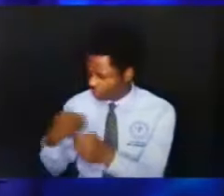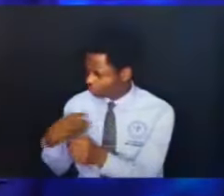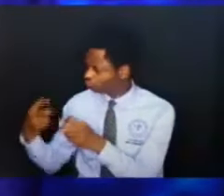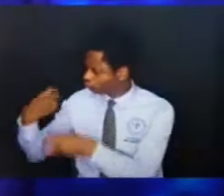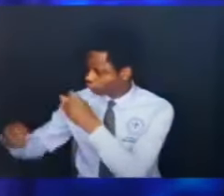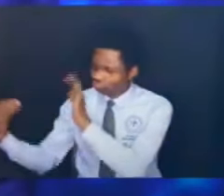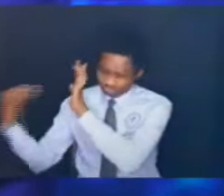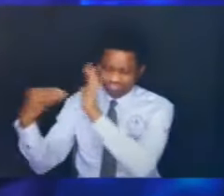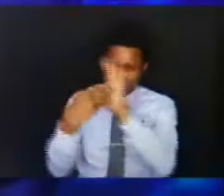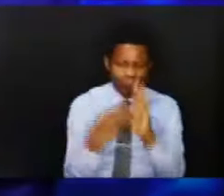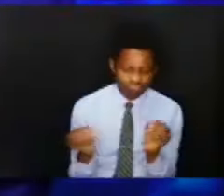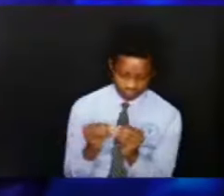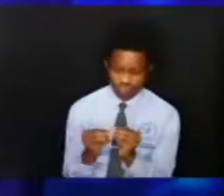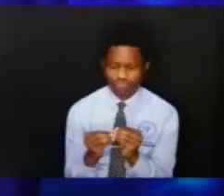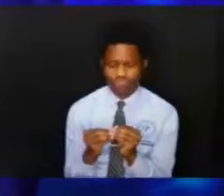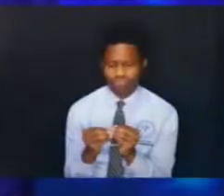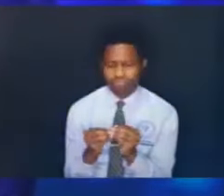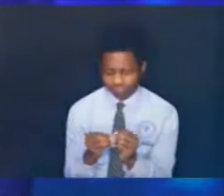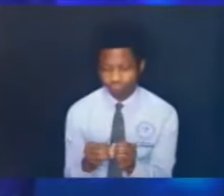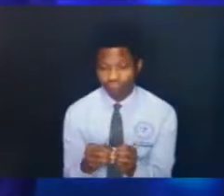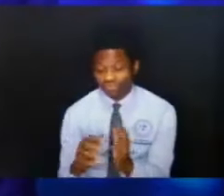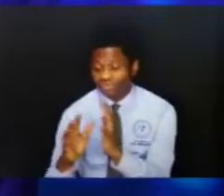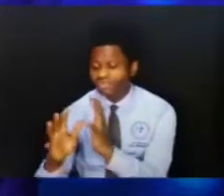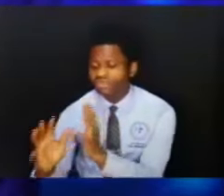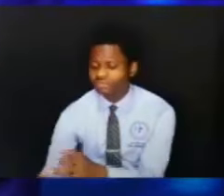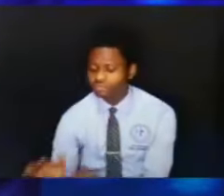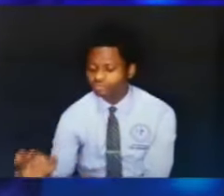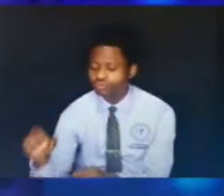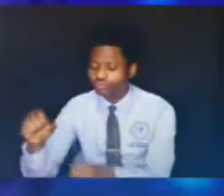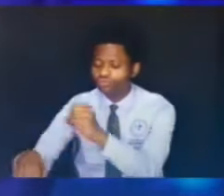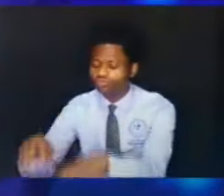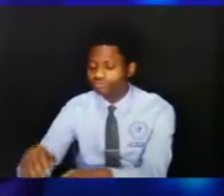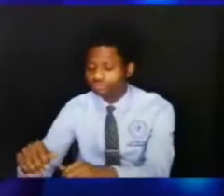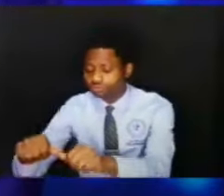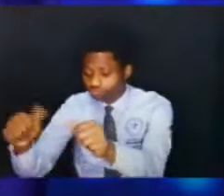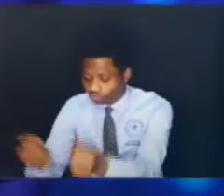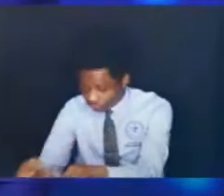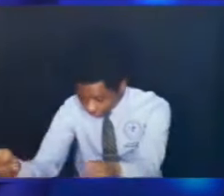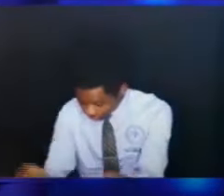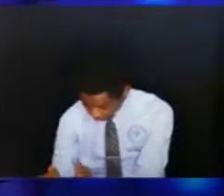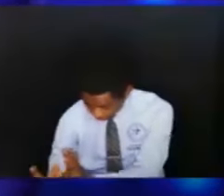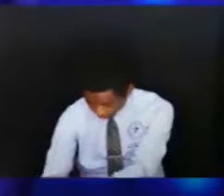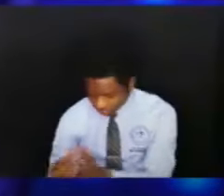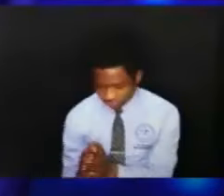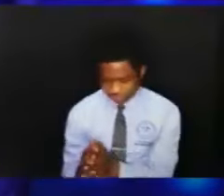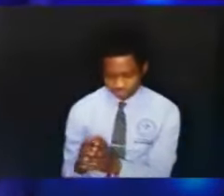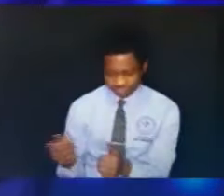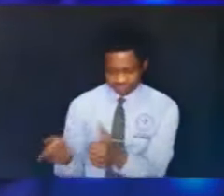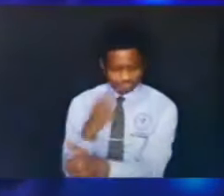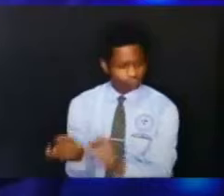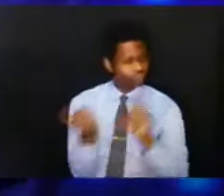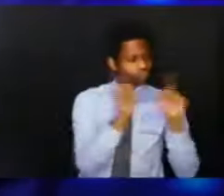against us. Leave your offering in front of the altar. First go and